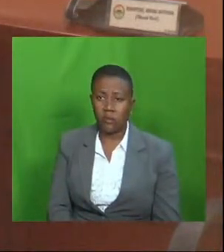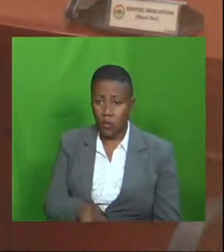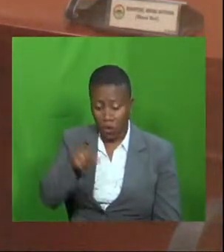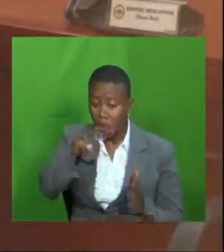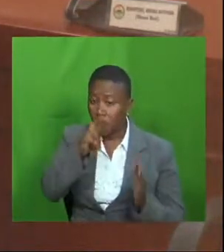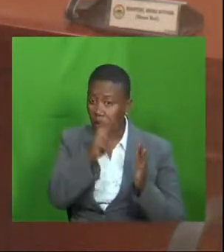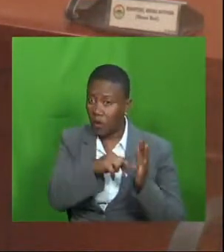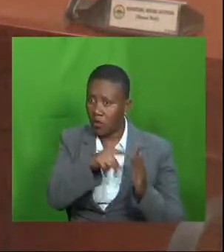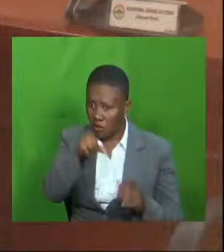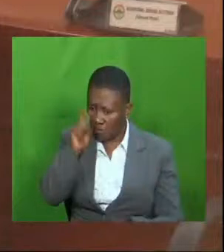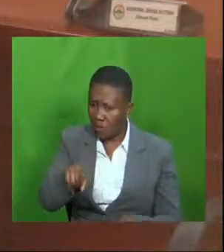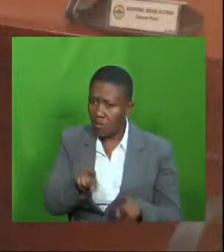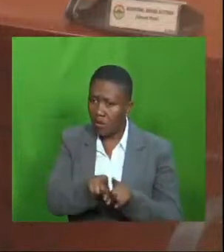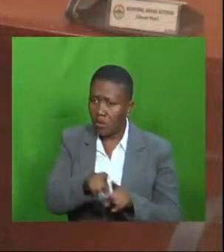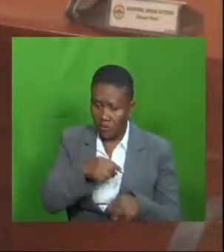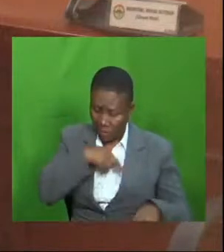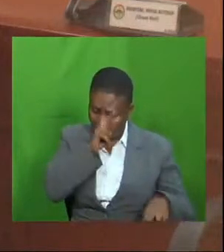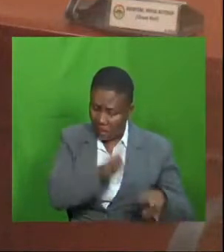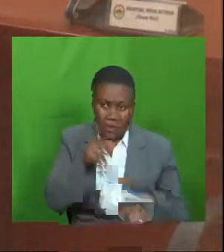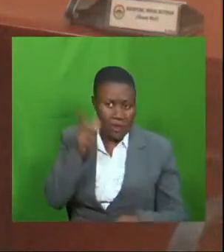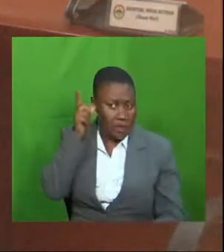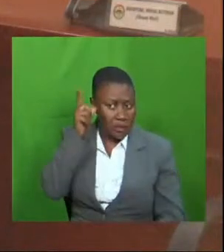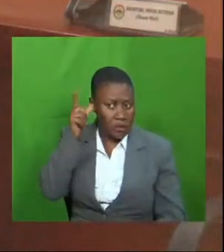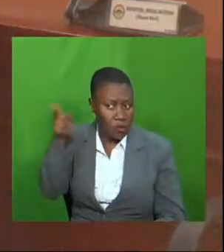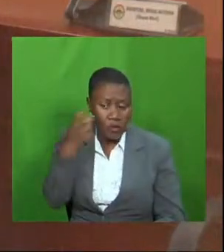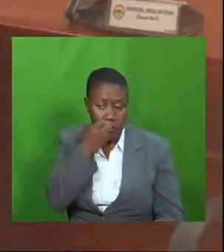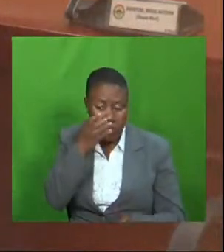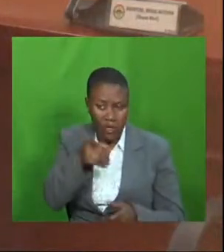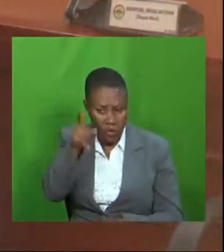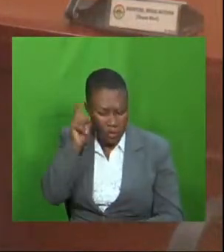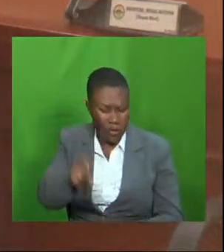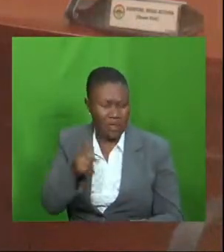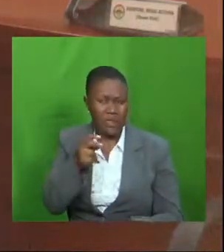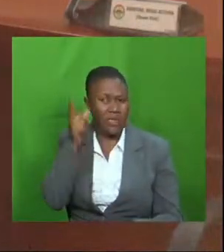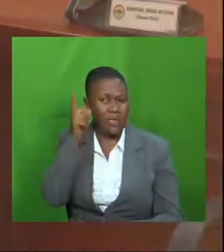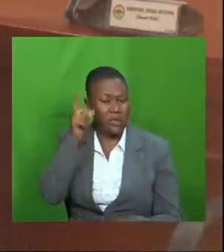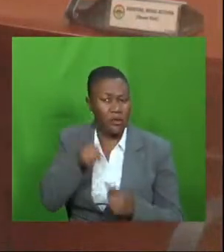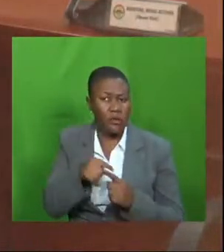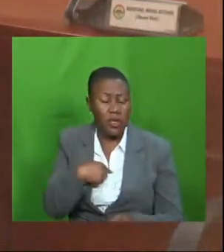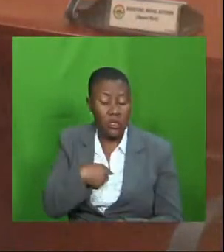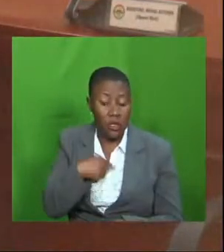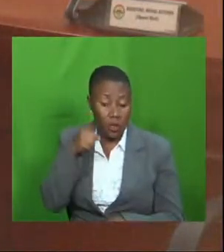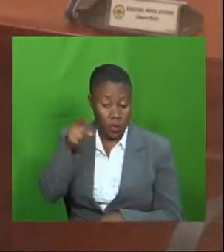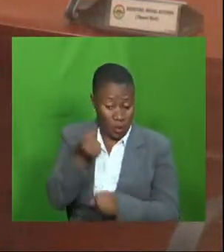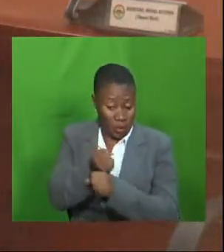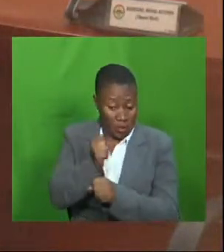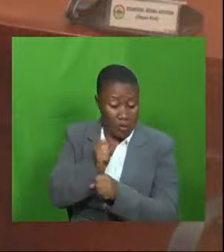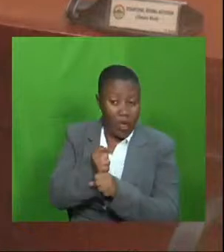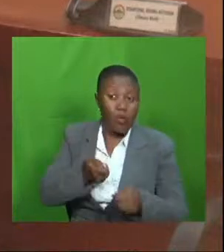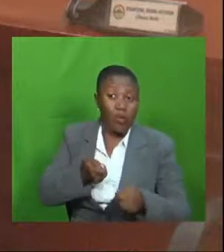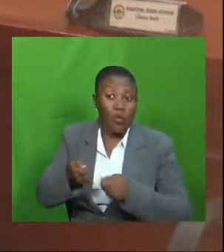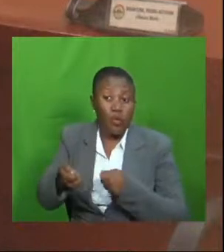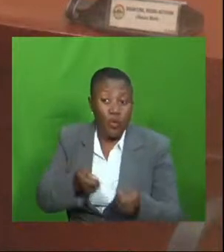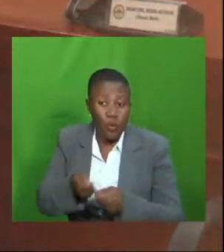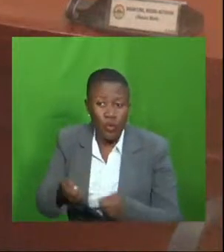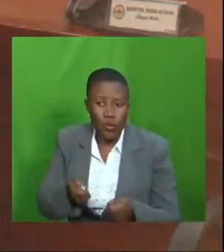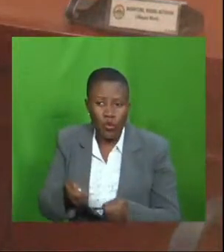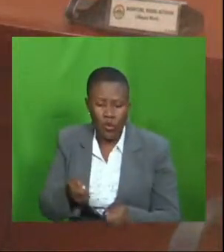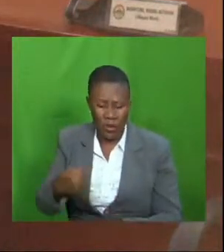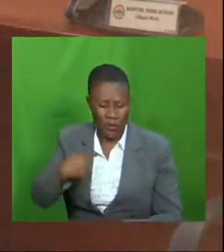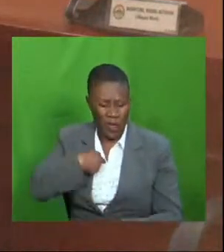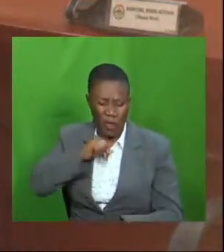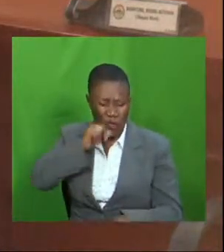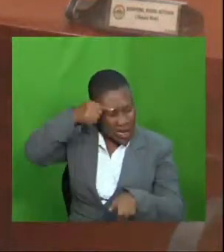me. Mr. Speaker, you have made a ruling which I totally disagree